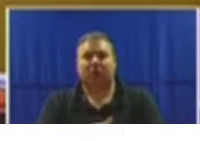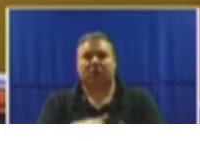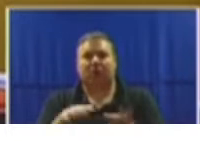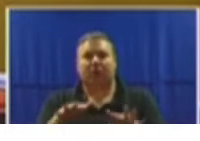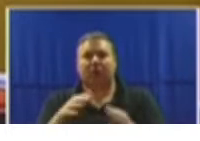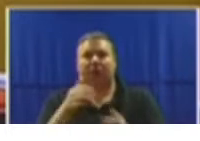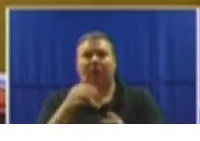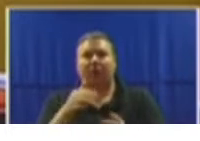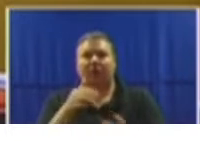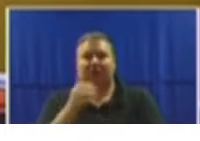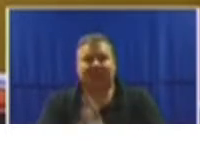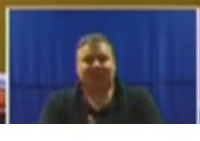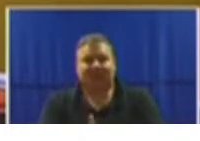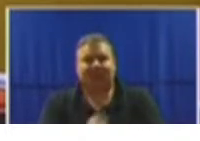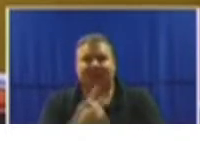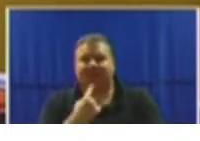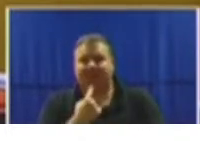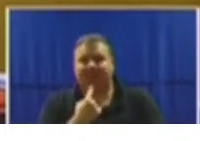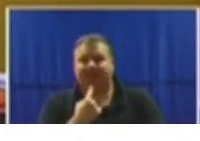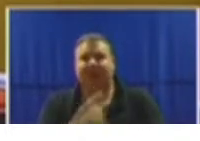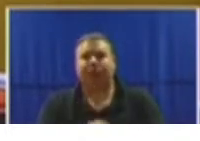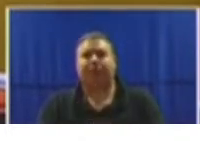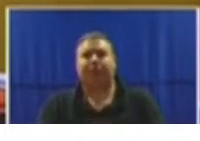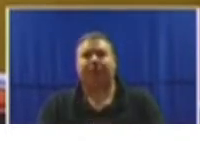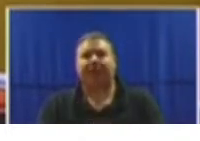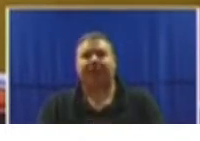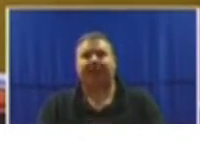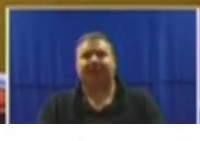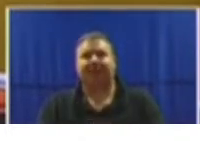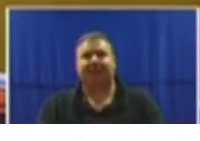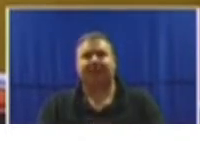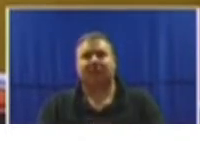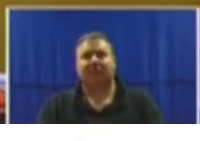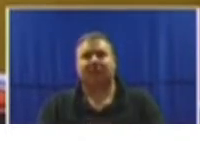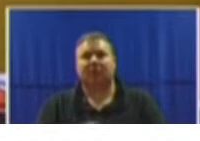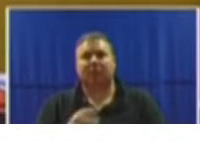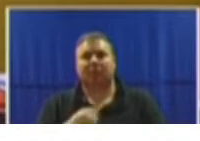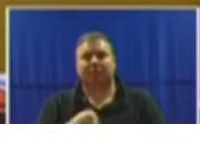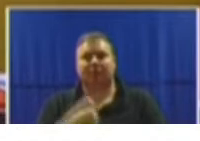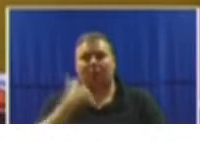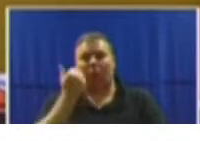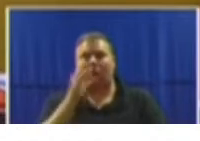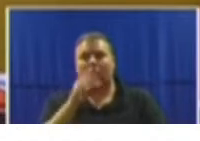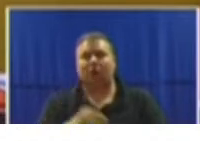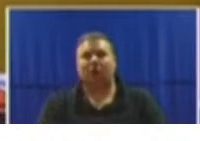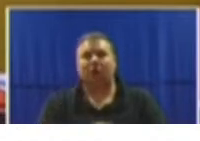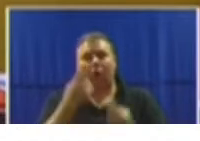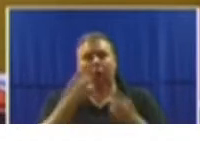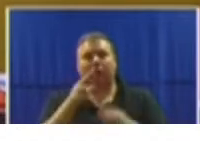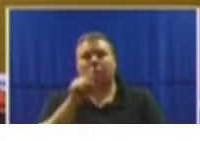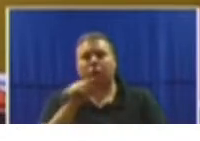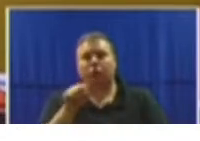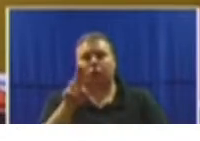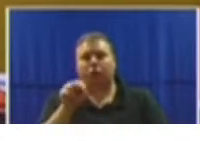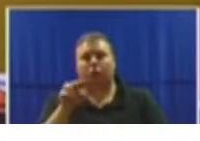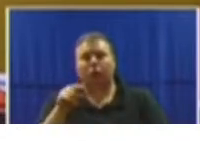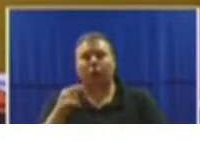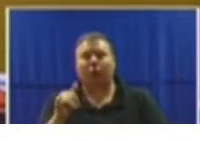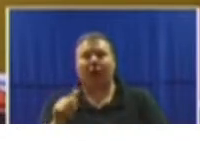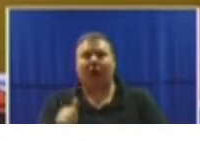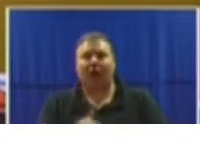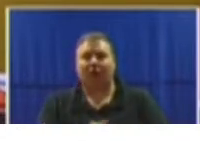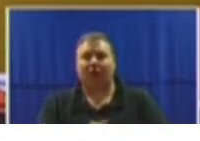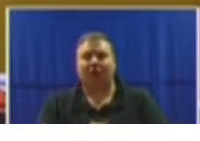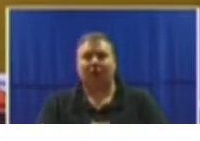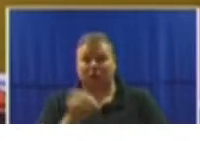speaking while seated. I do want to make that request. Honorable Zungula, truly, and I do want